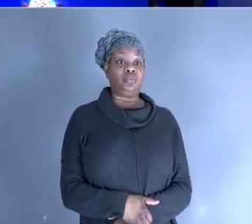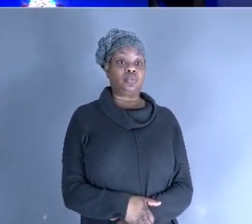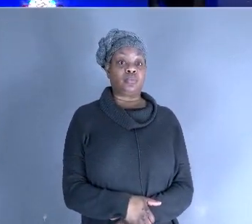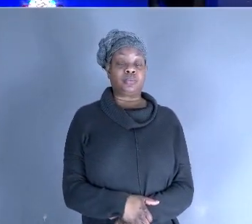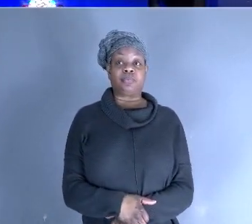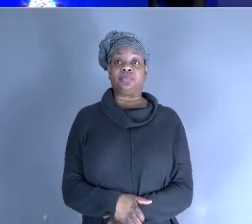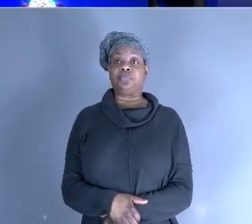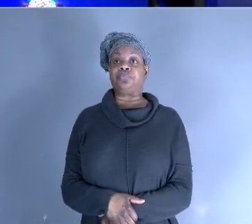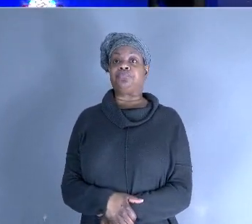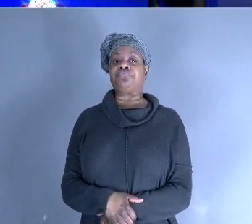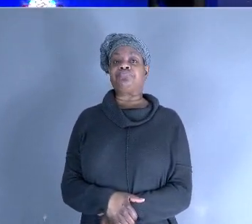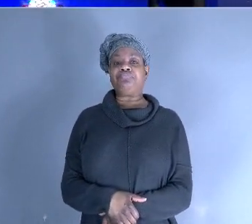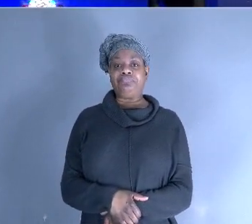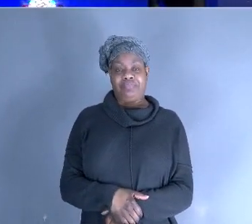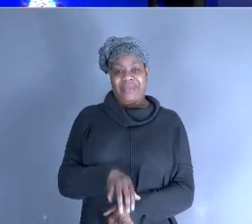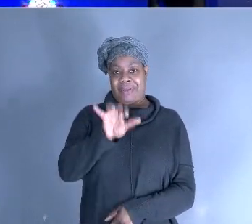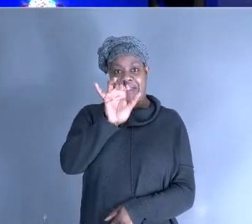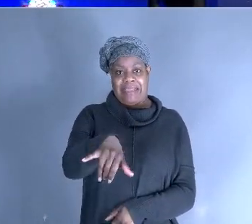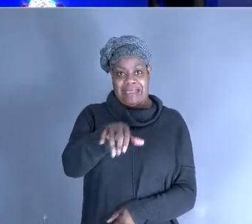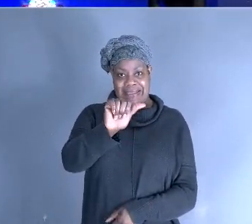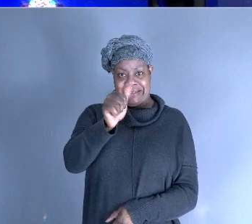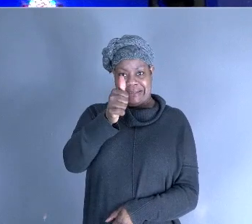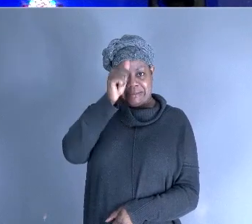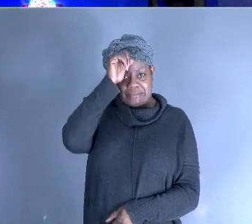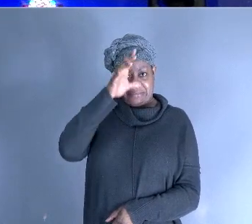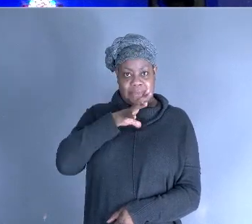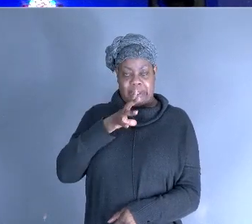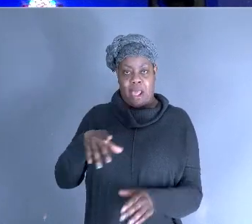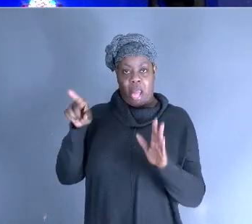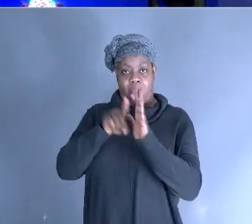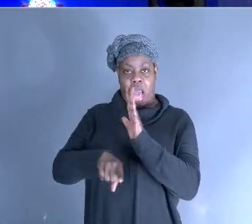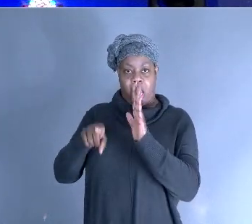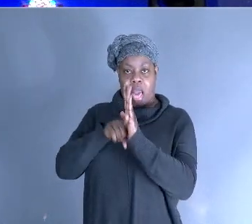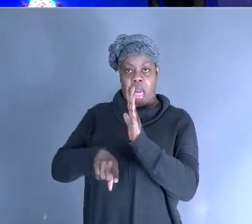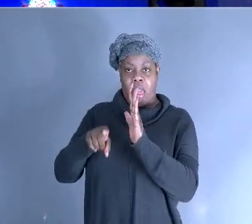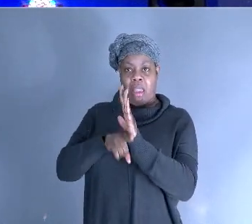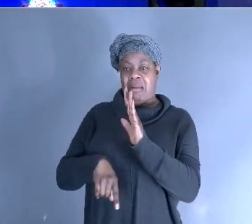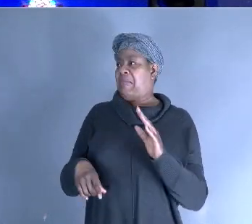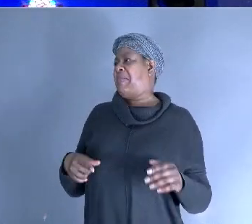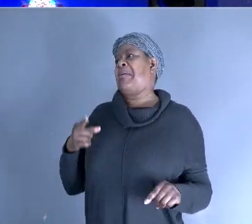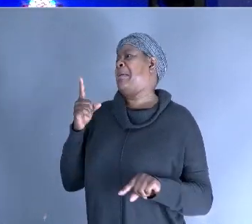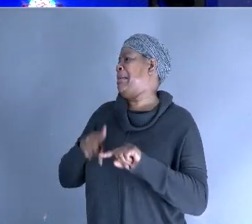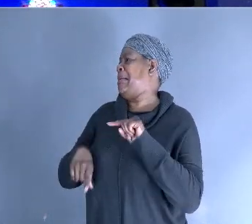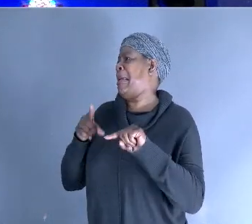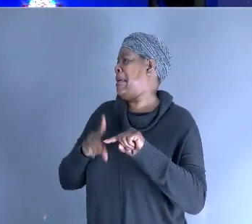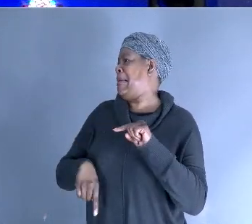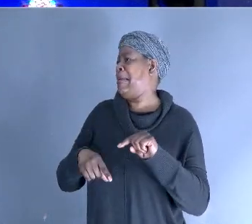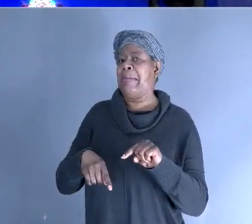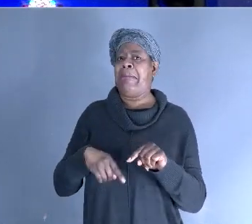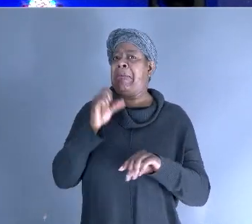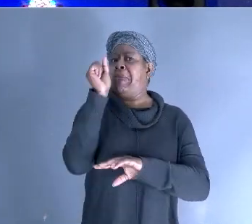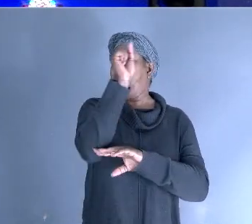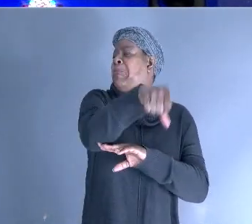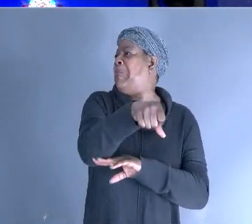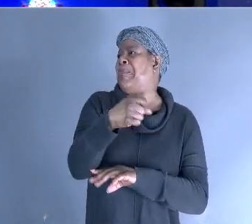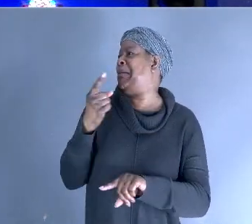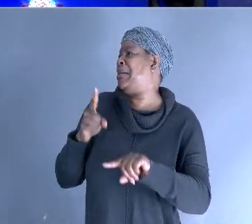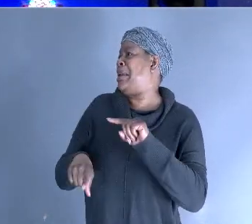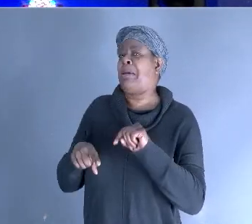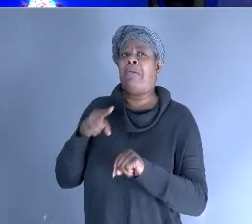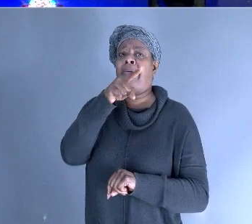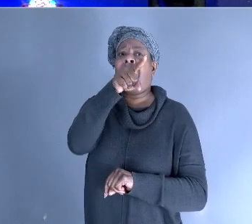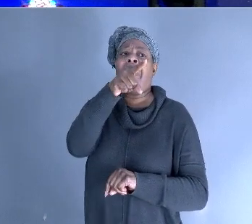But the man who had gone up with him said, we can't attack those people. They are